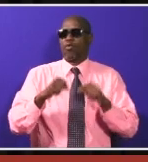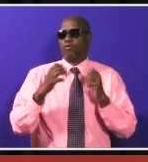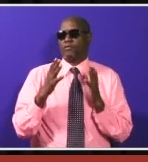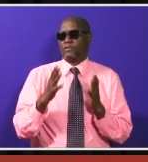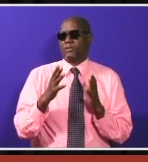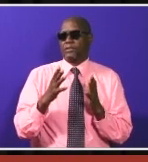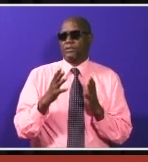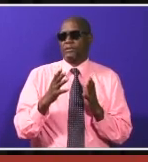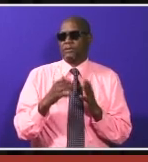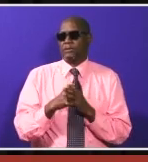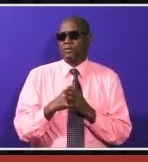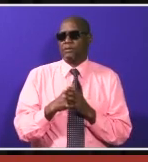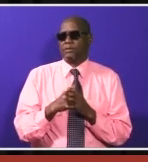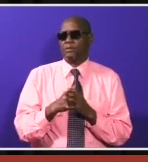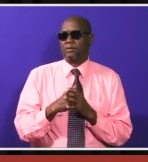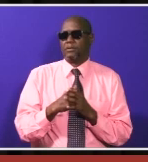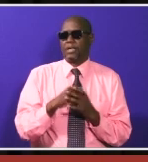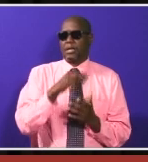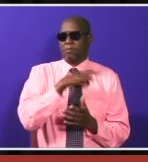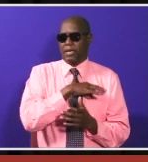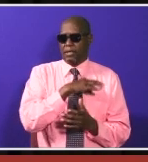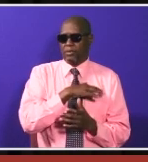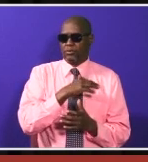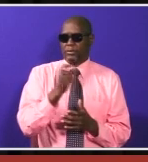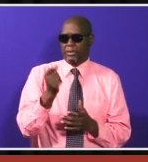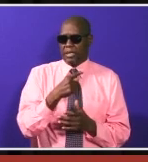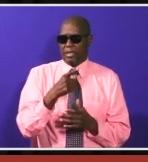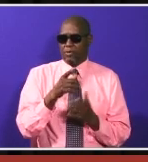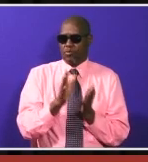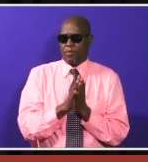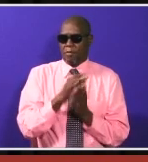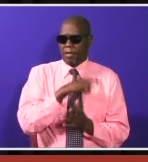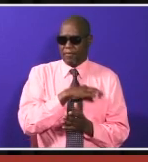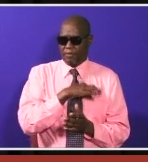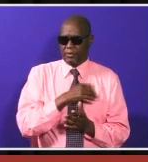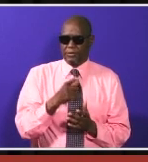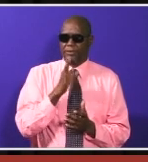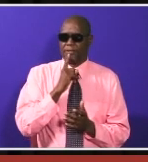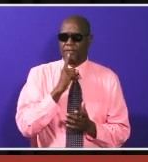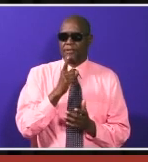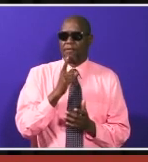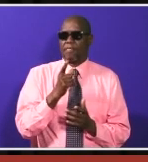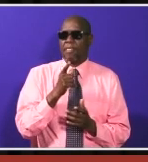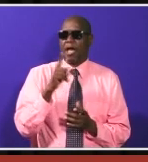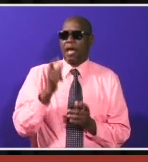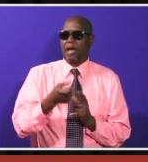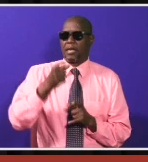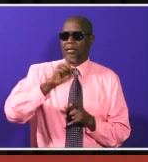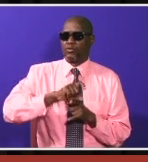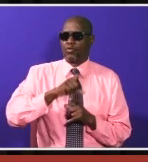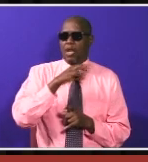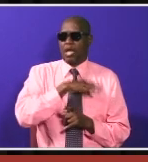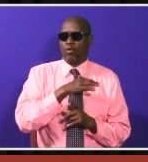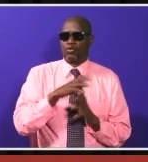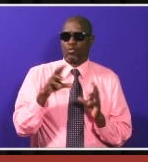remuneration and benefits cycle. I remember the head of state saying that there should be no addition of allowances in his